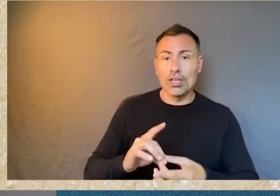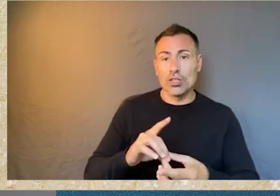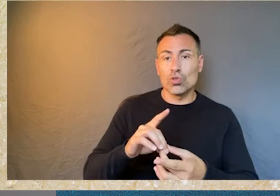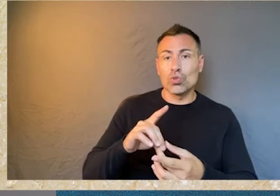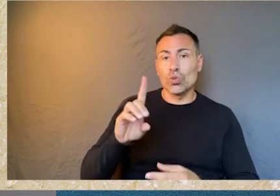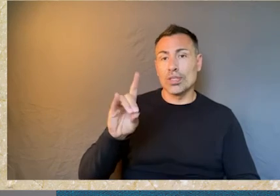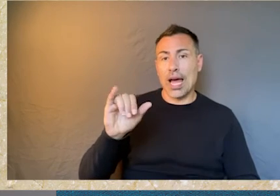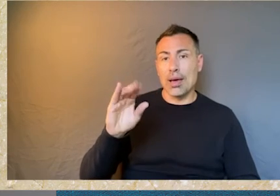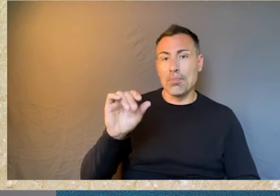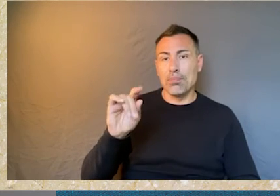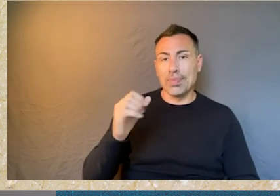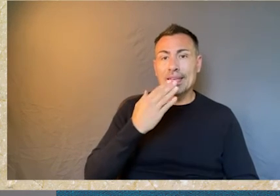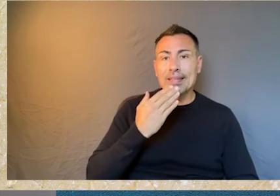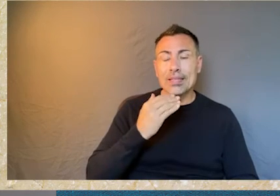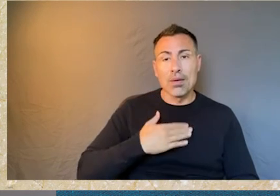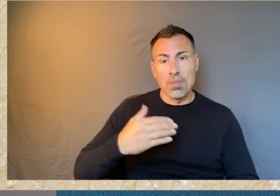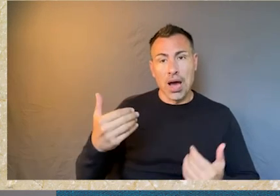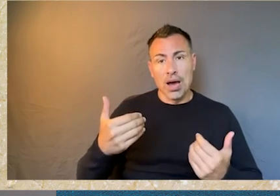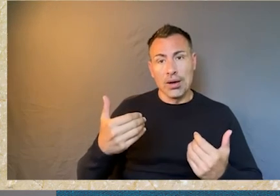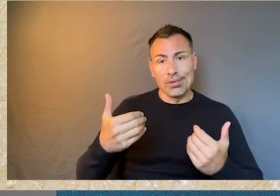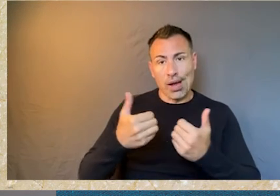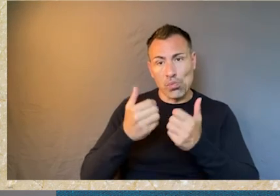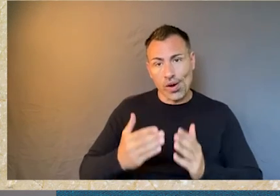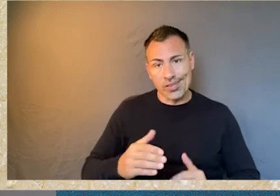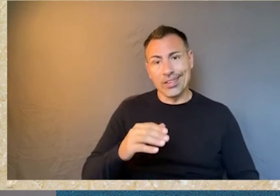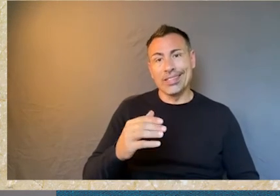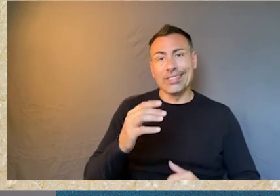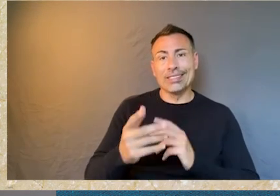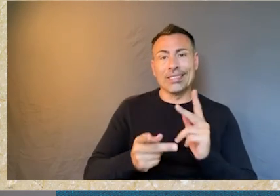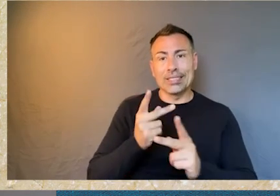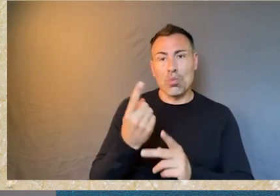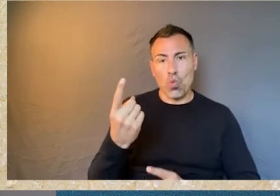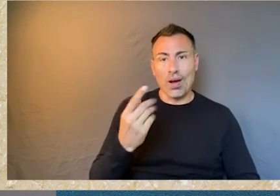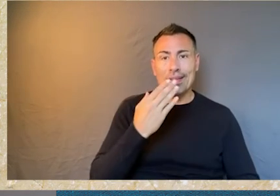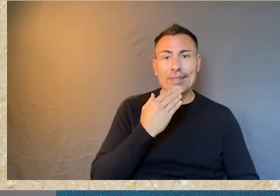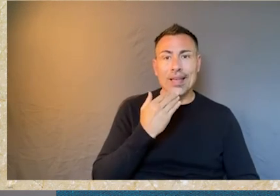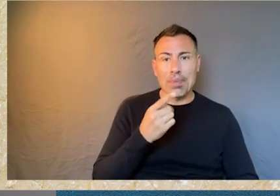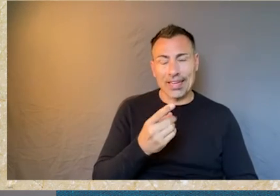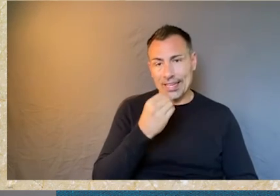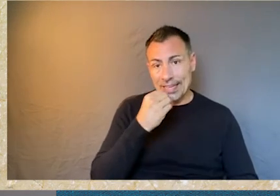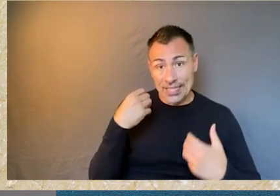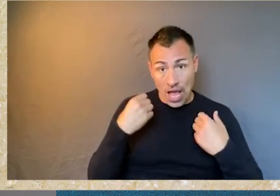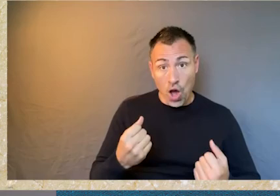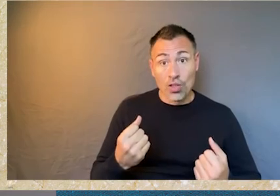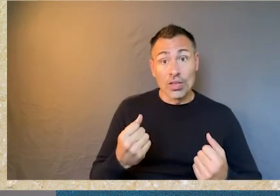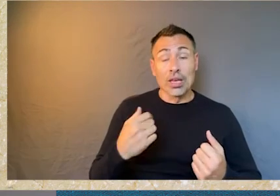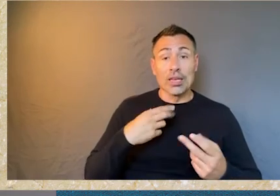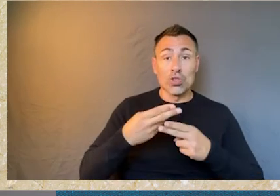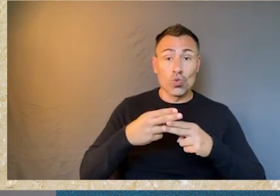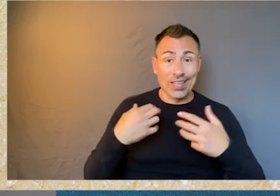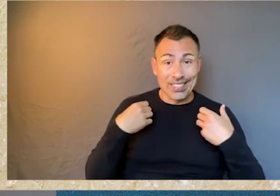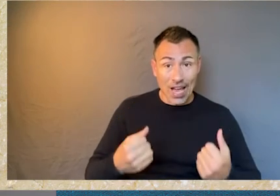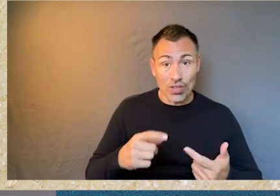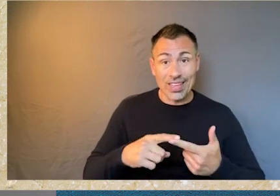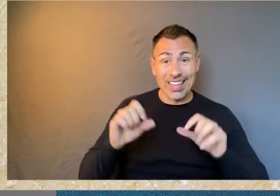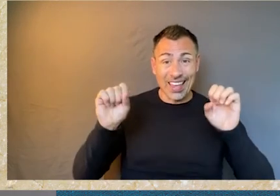My partner is a type 1 diabetic. He eats very healthy. He is at a healthy weight and exercises daily and still